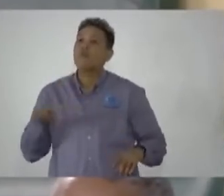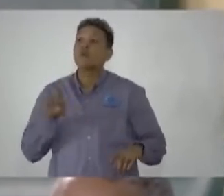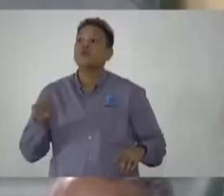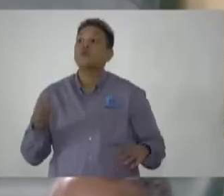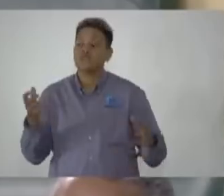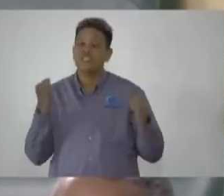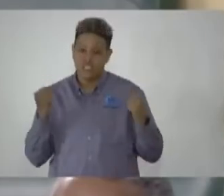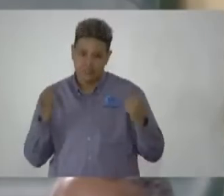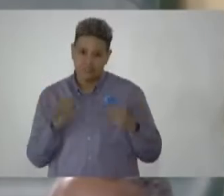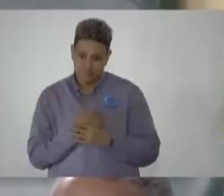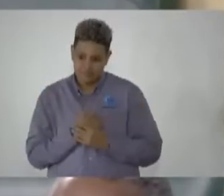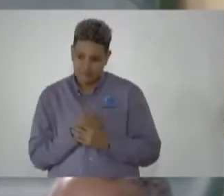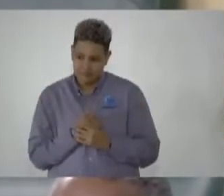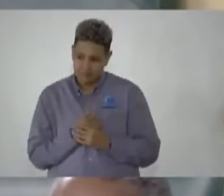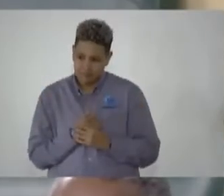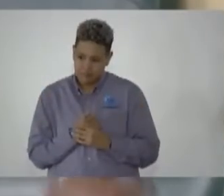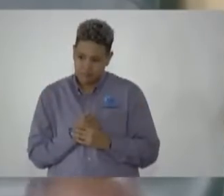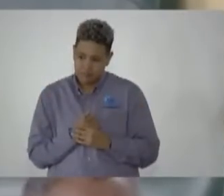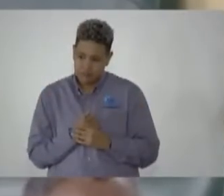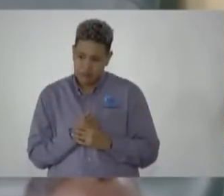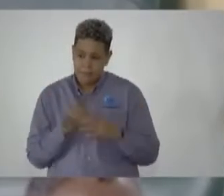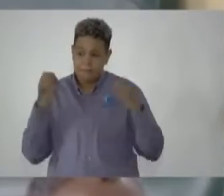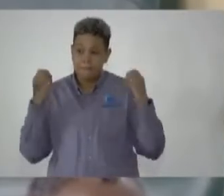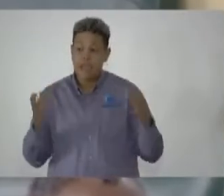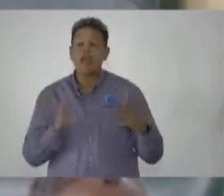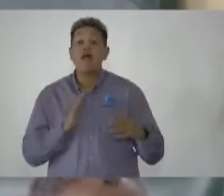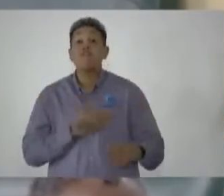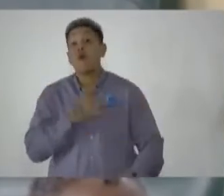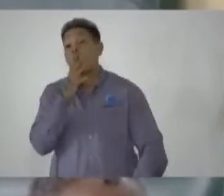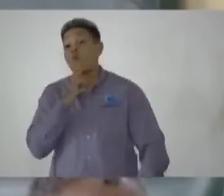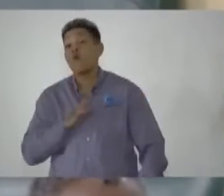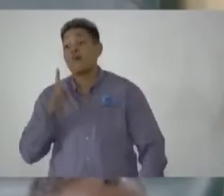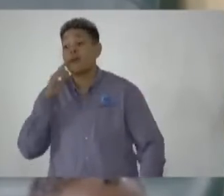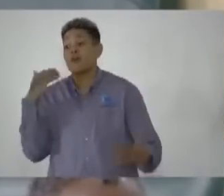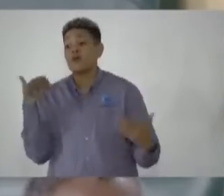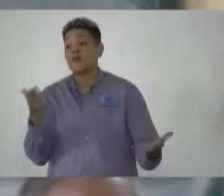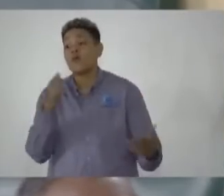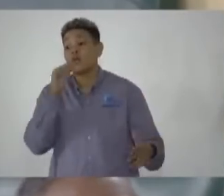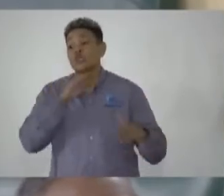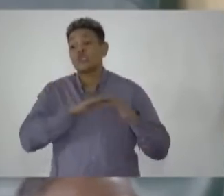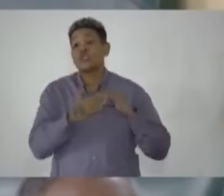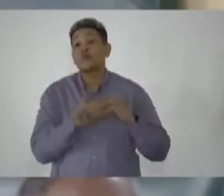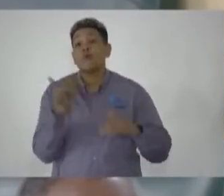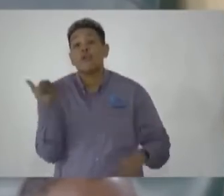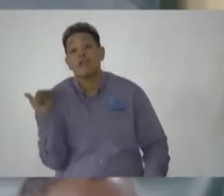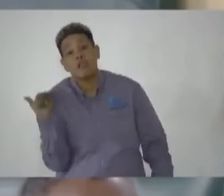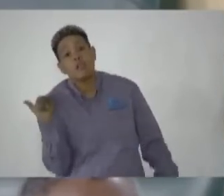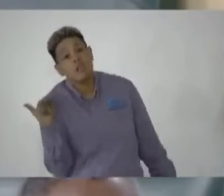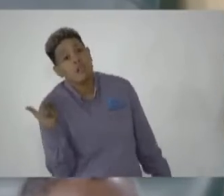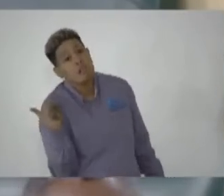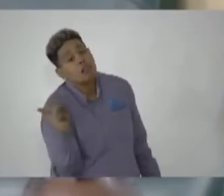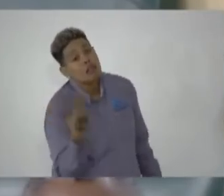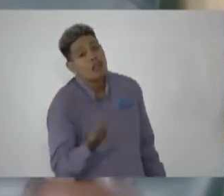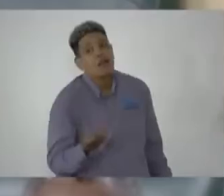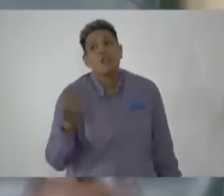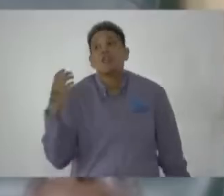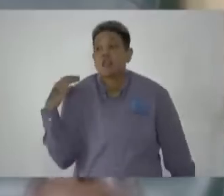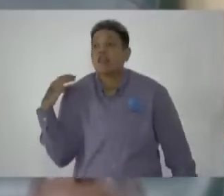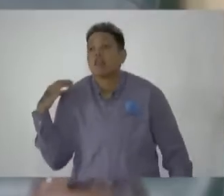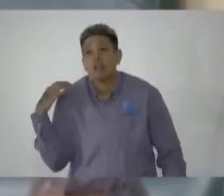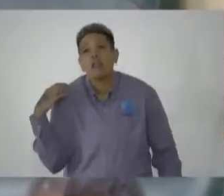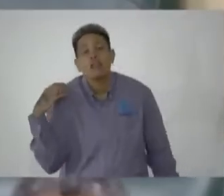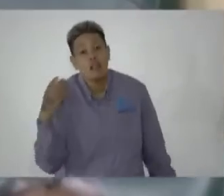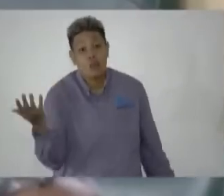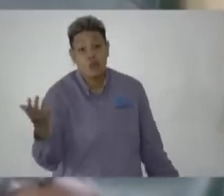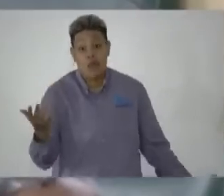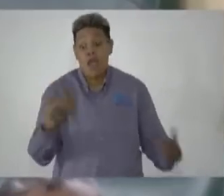deserve. Many of our women carry Jamaica on their backs. And whatever I